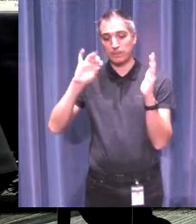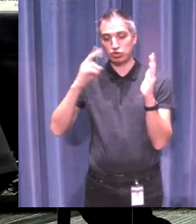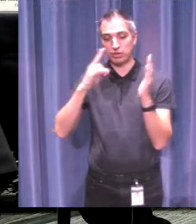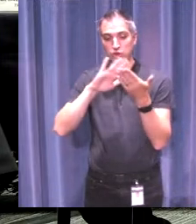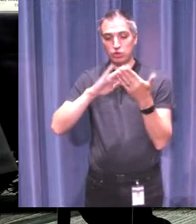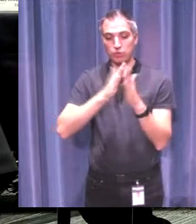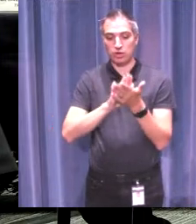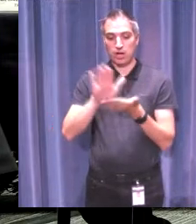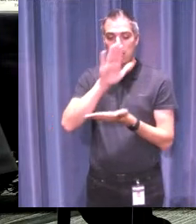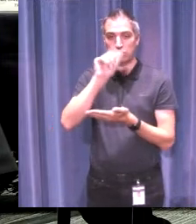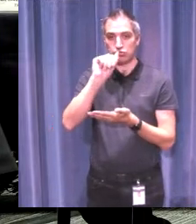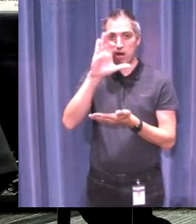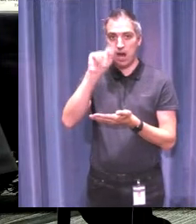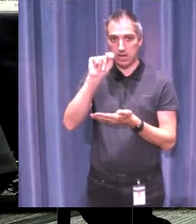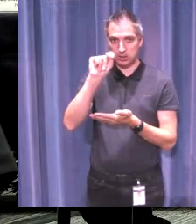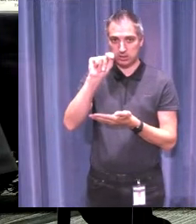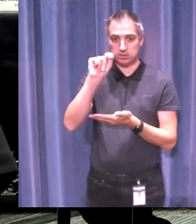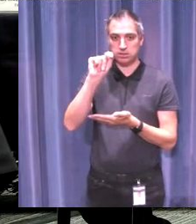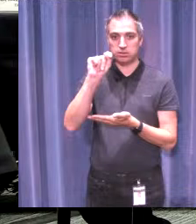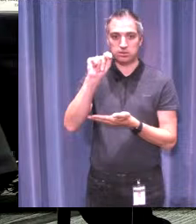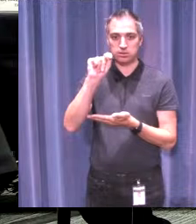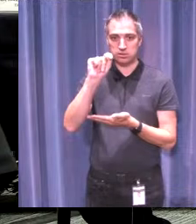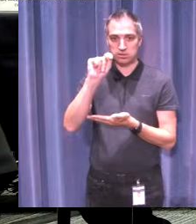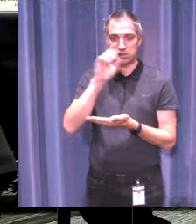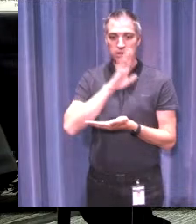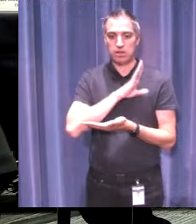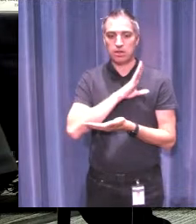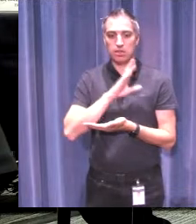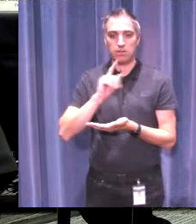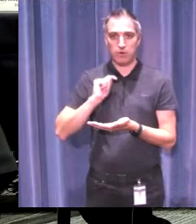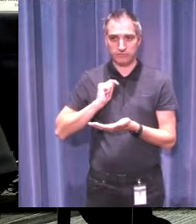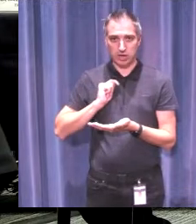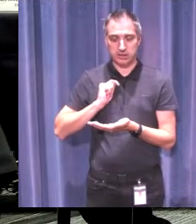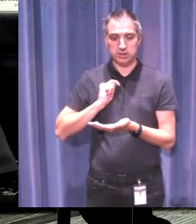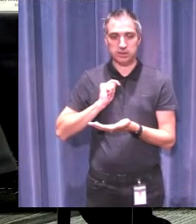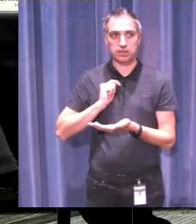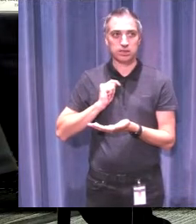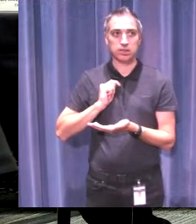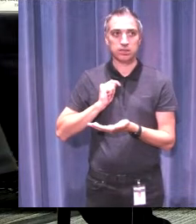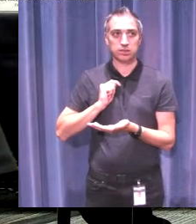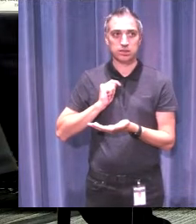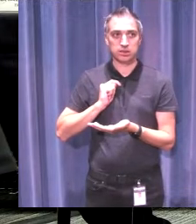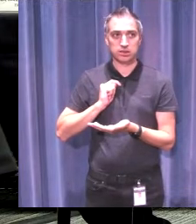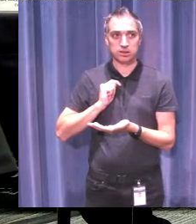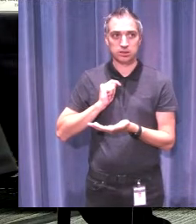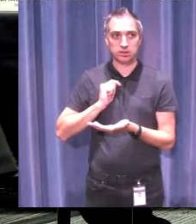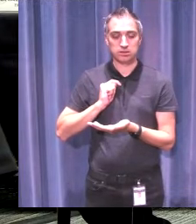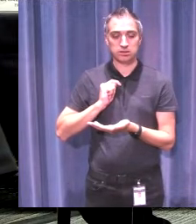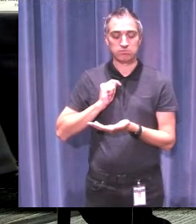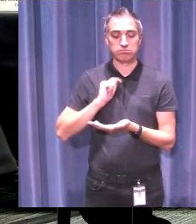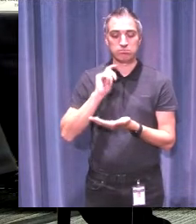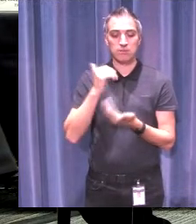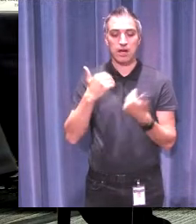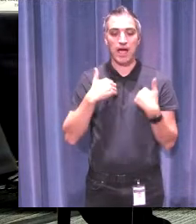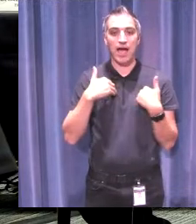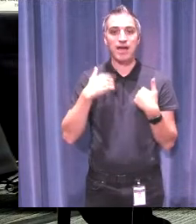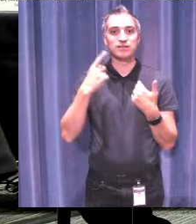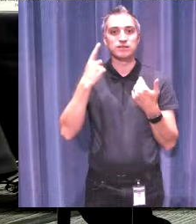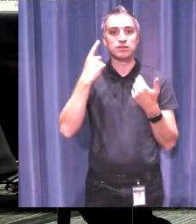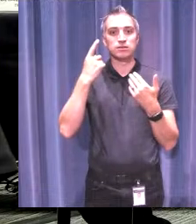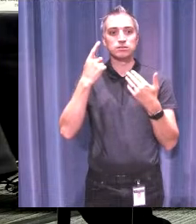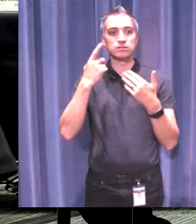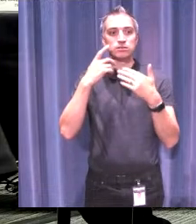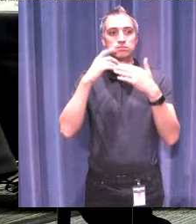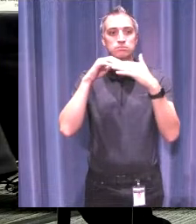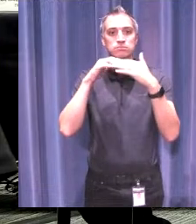Act, and it places the Board of Trustees, first of all, as the holder of all the assets that the community college